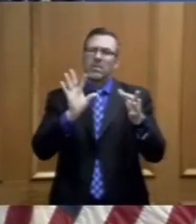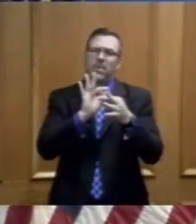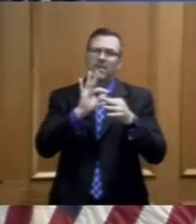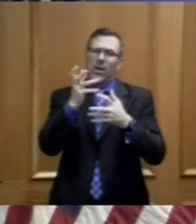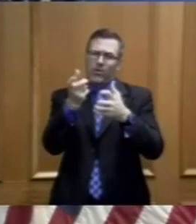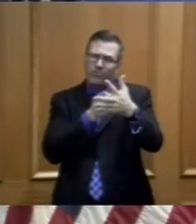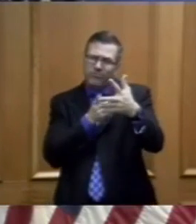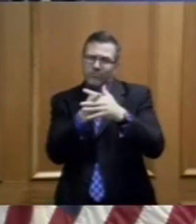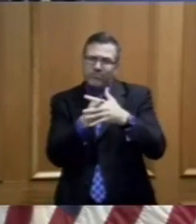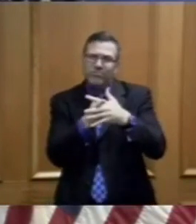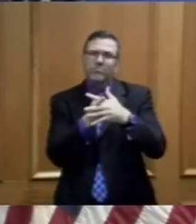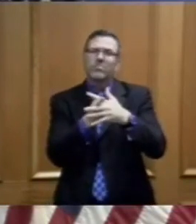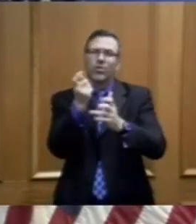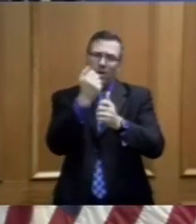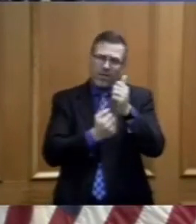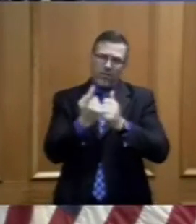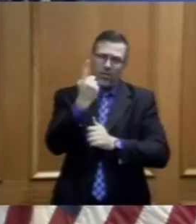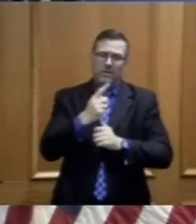have made an